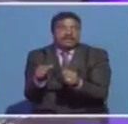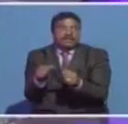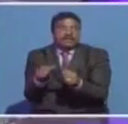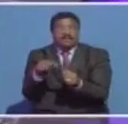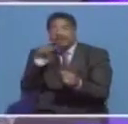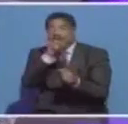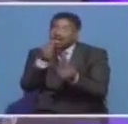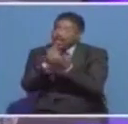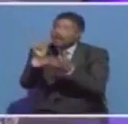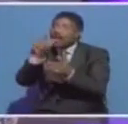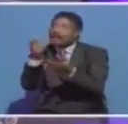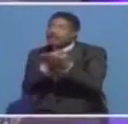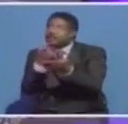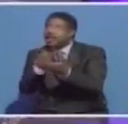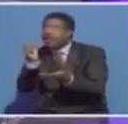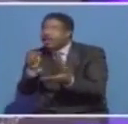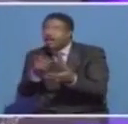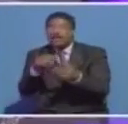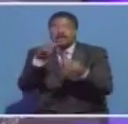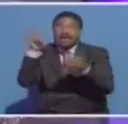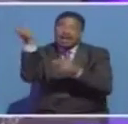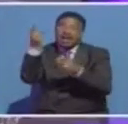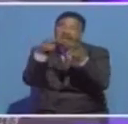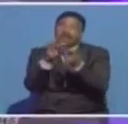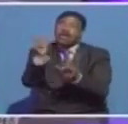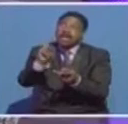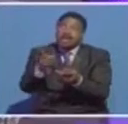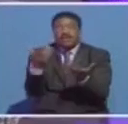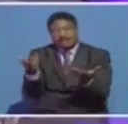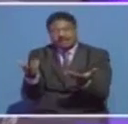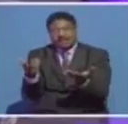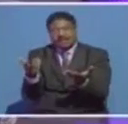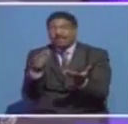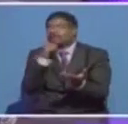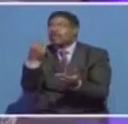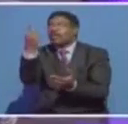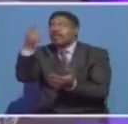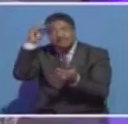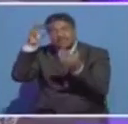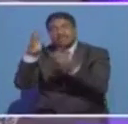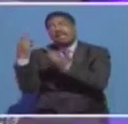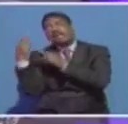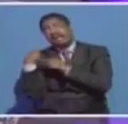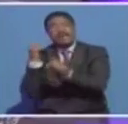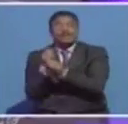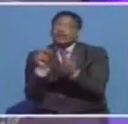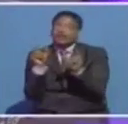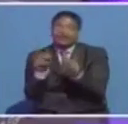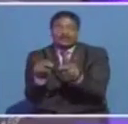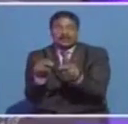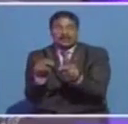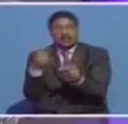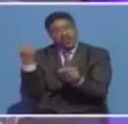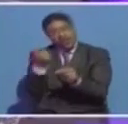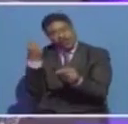will be, where the theater will be, etc. So it's never a one ministry issue. It's always an